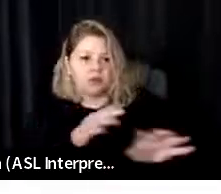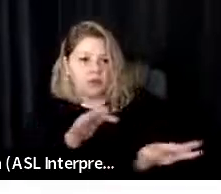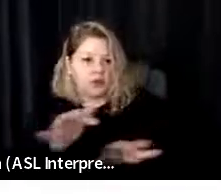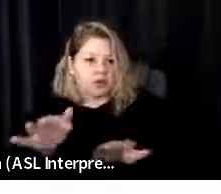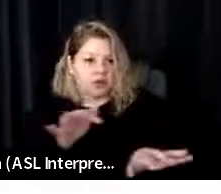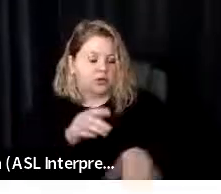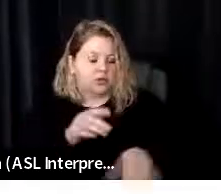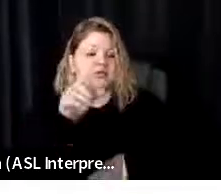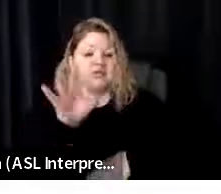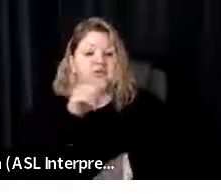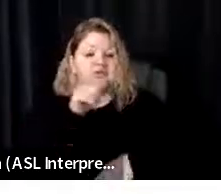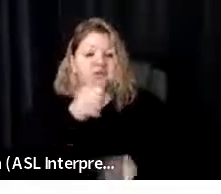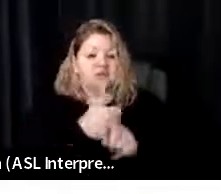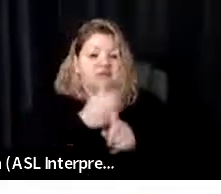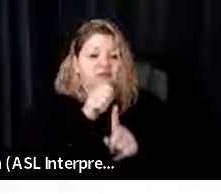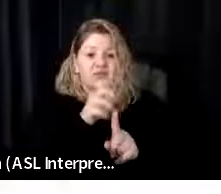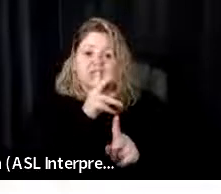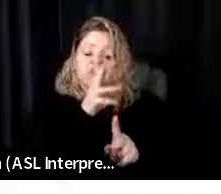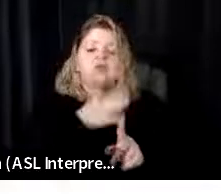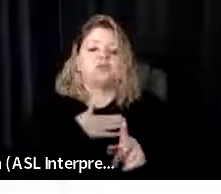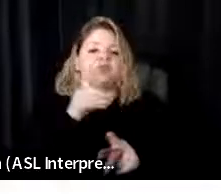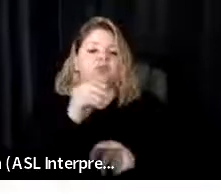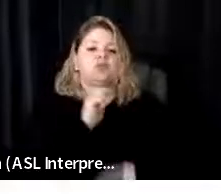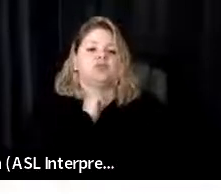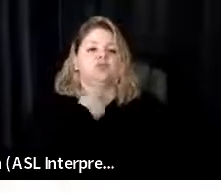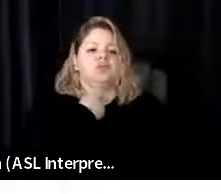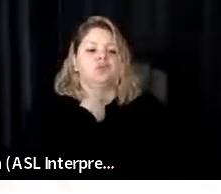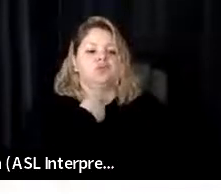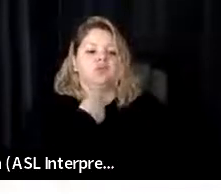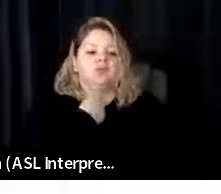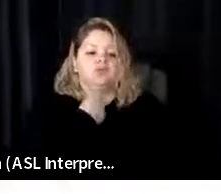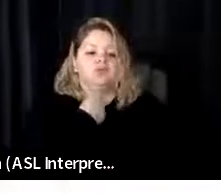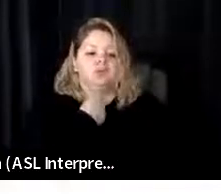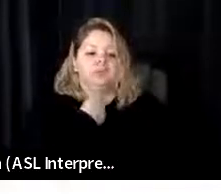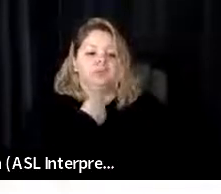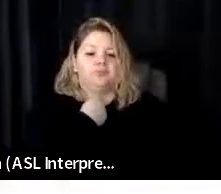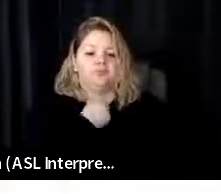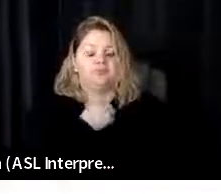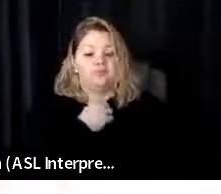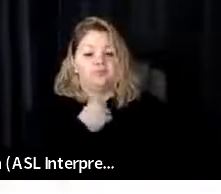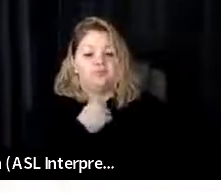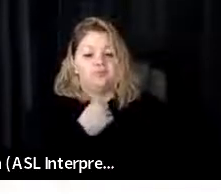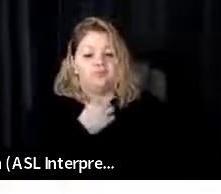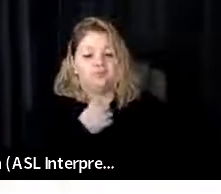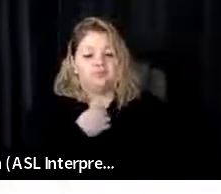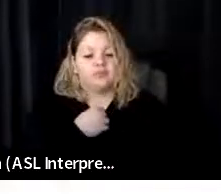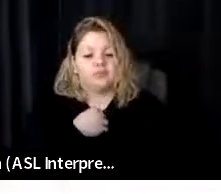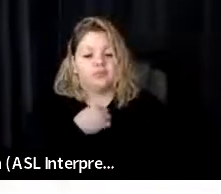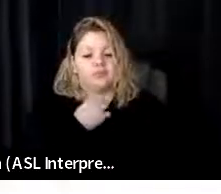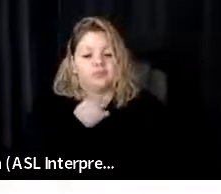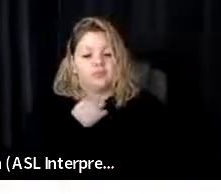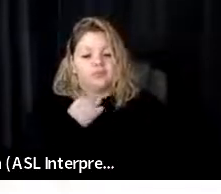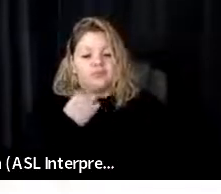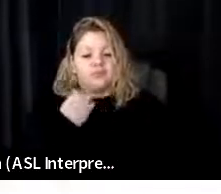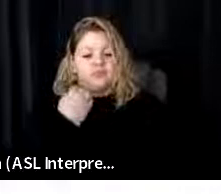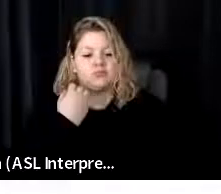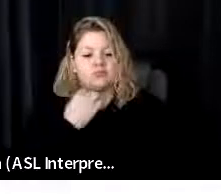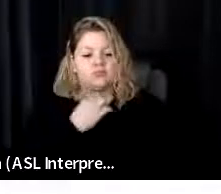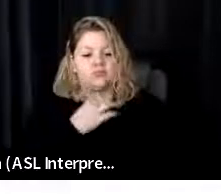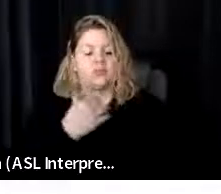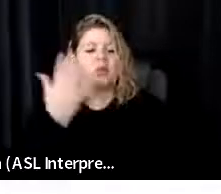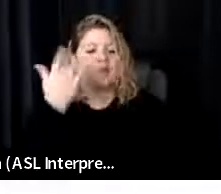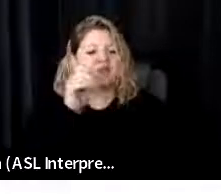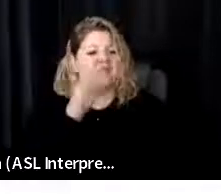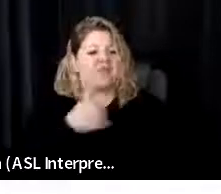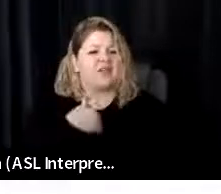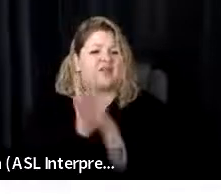yourself so that if there's any background noise, folks aren't hearing it. And please introduce yourself when